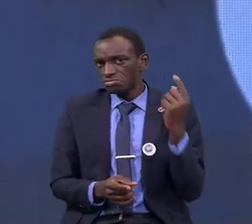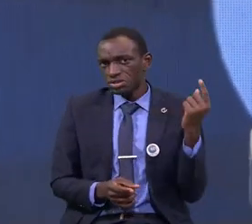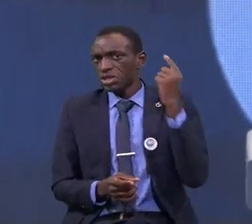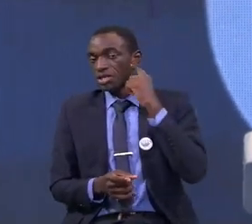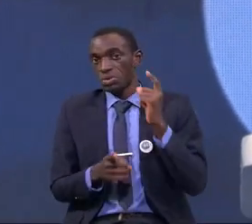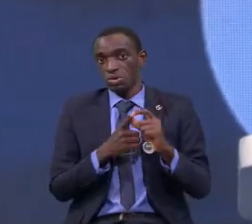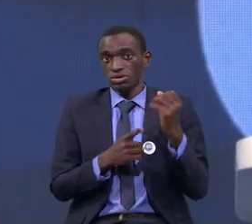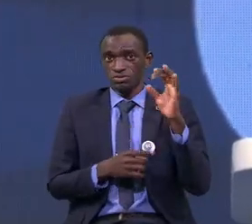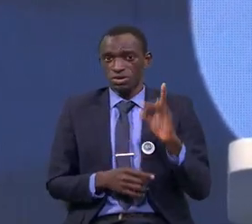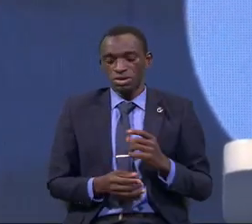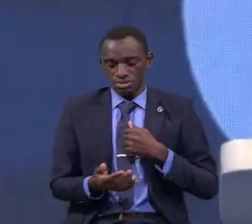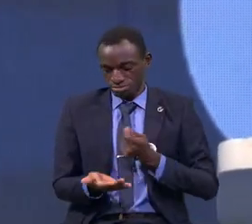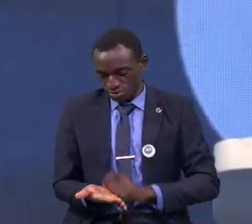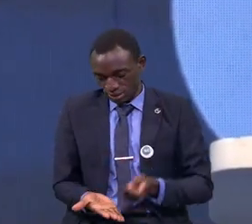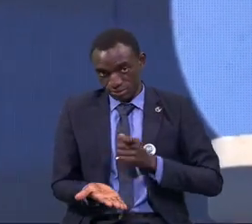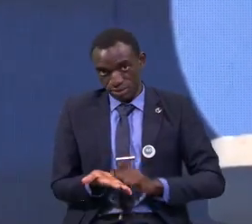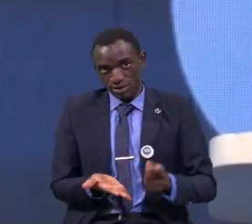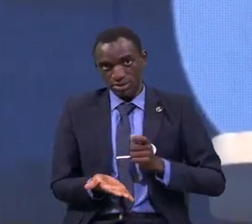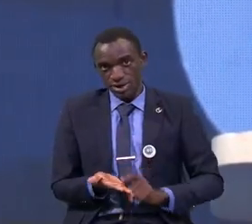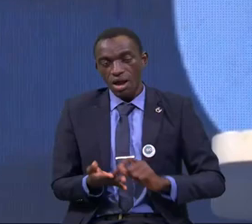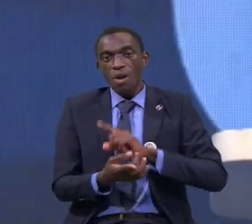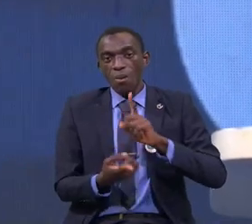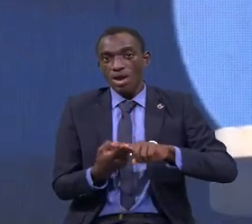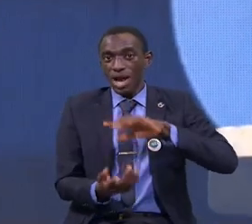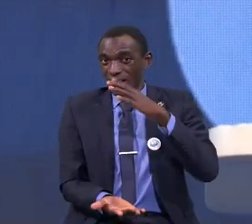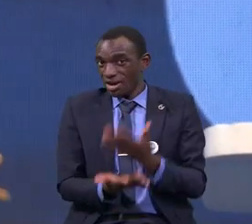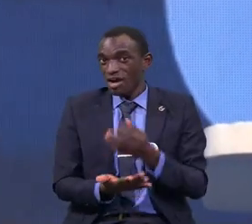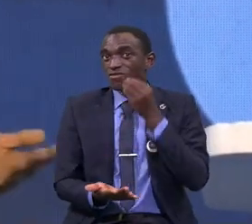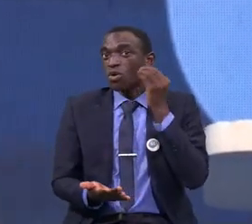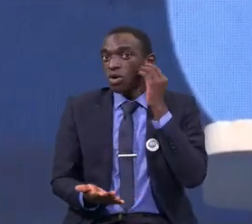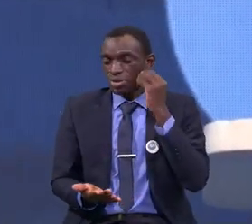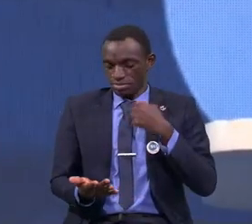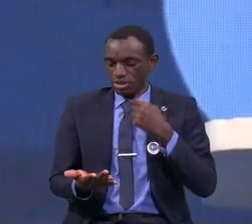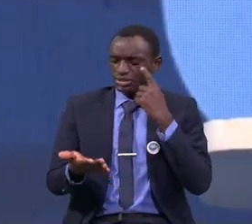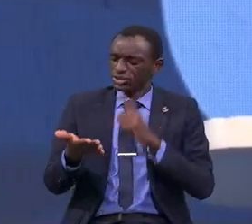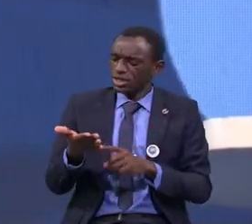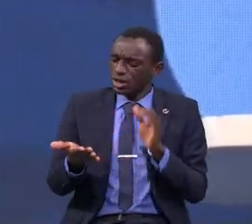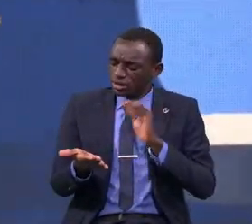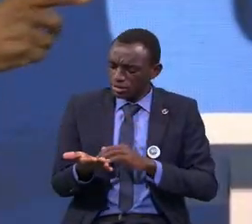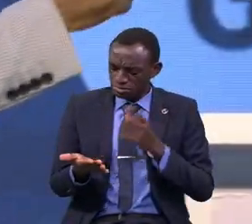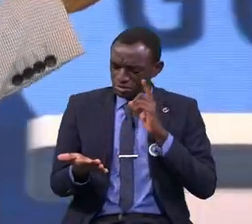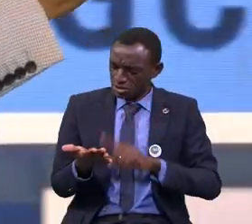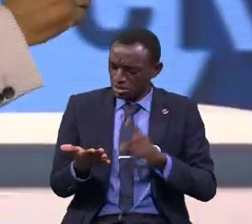write. When I get back home, I'm checking up. I'm checking up. I'm checking up.